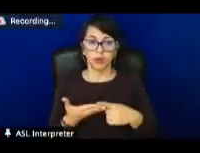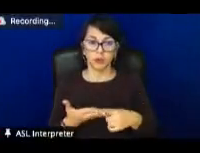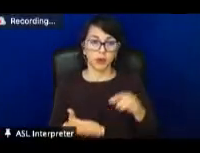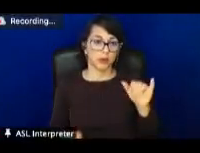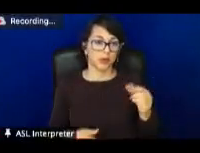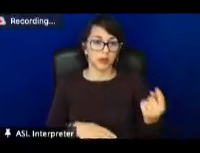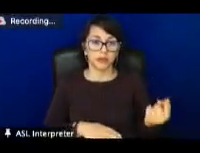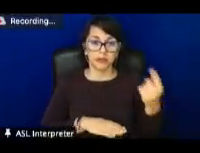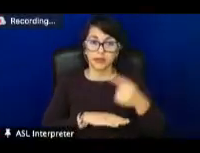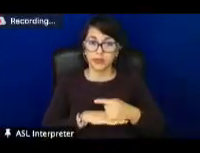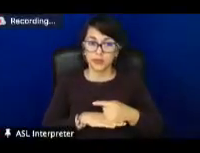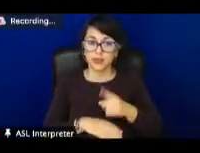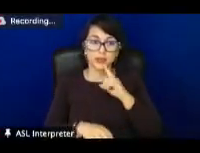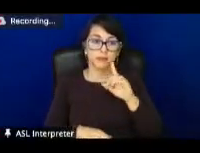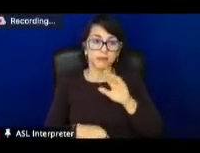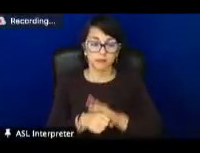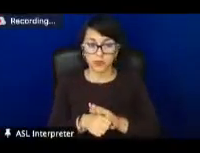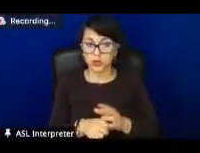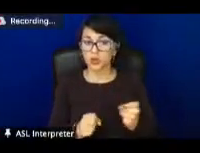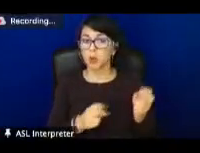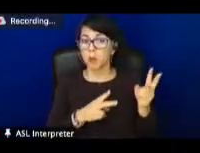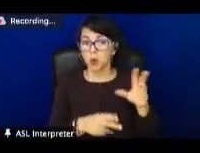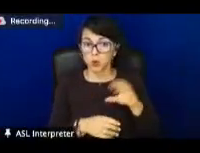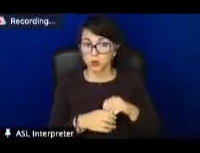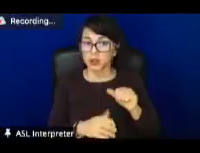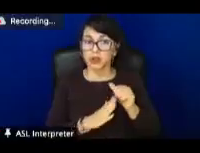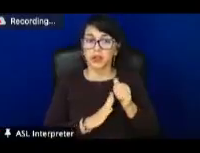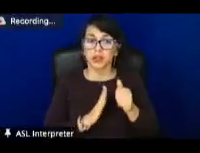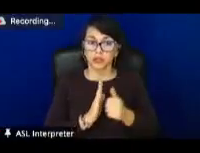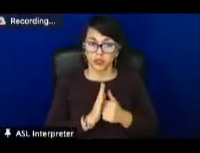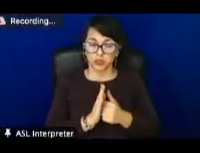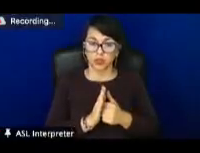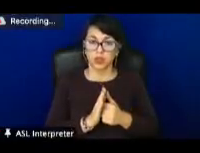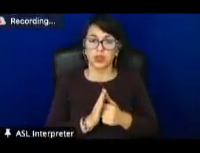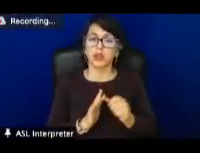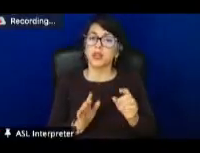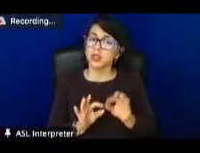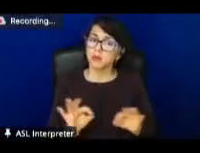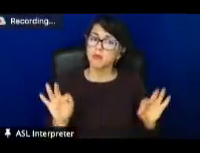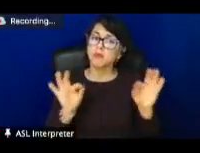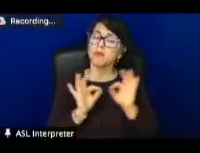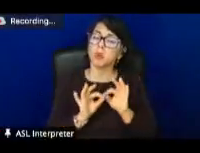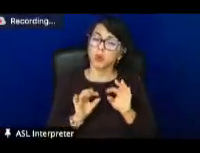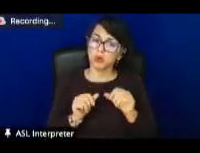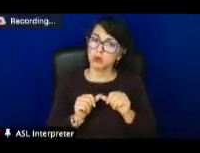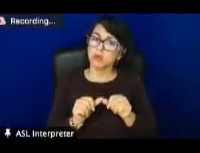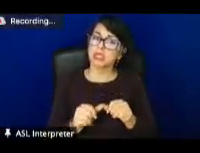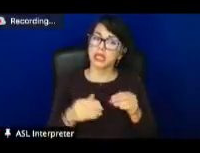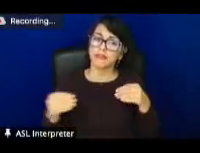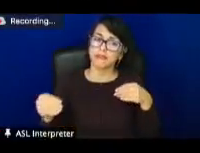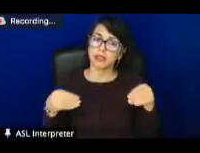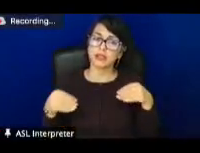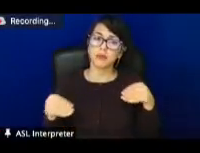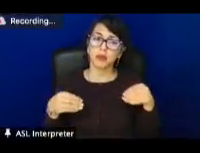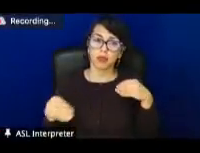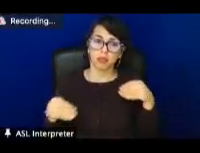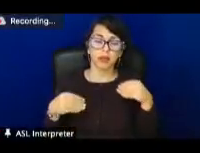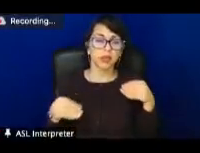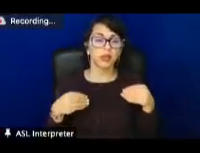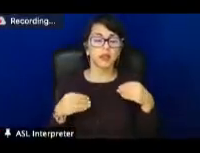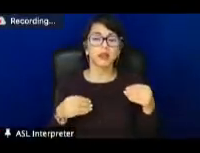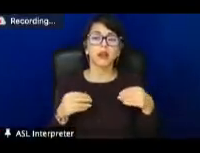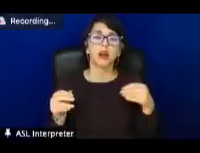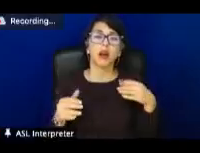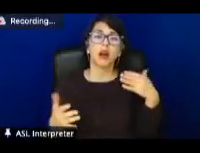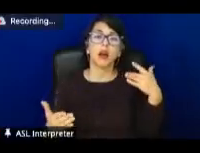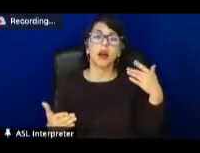sure we get them on the agenda. But I think we'll just keep it flexible, and, as it gets closer, decide if we actually need